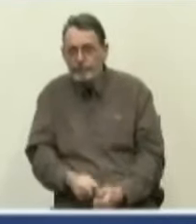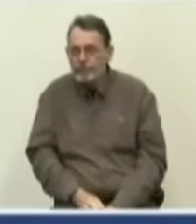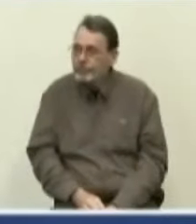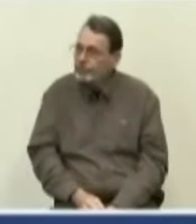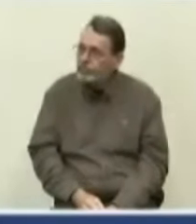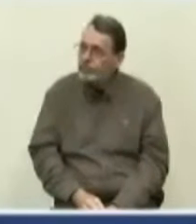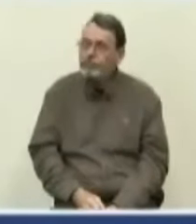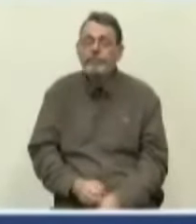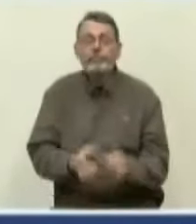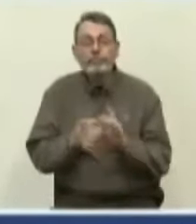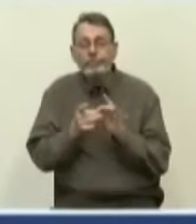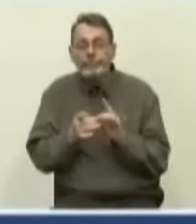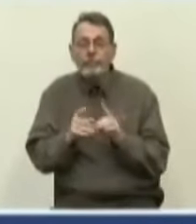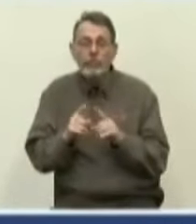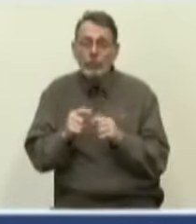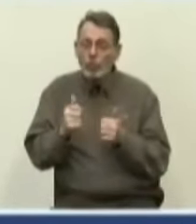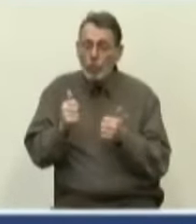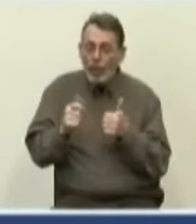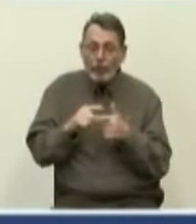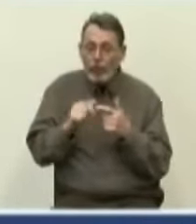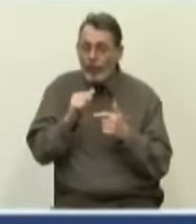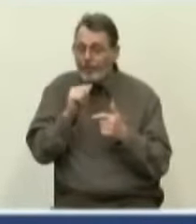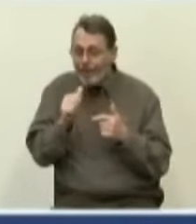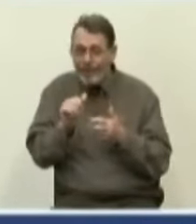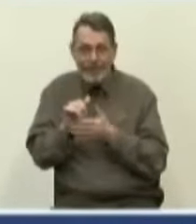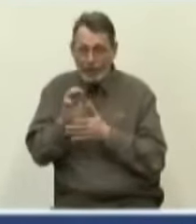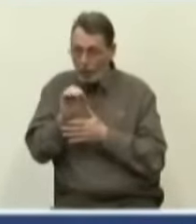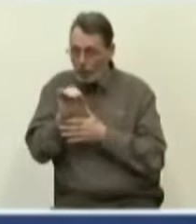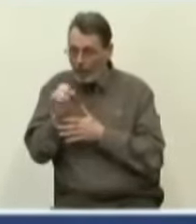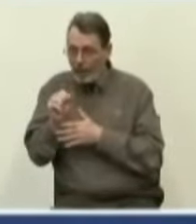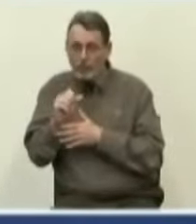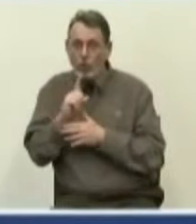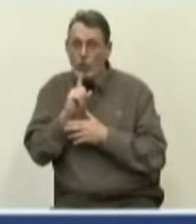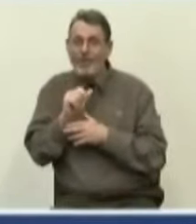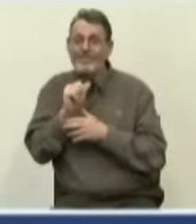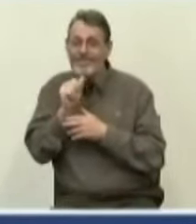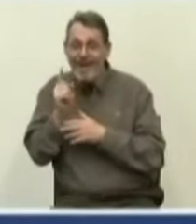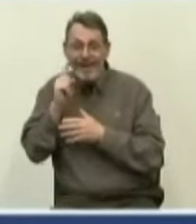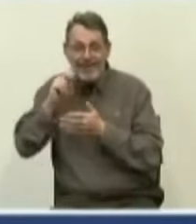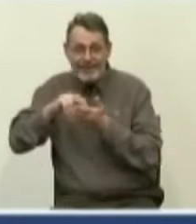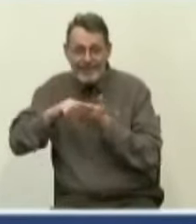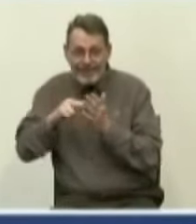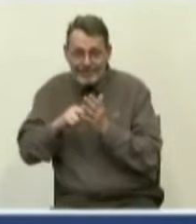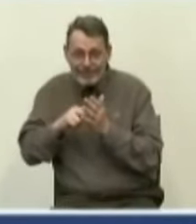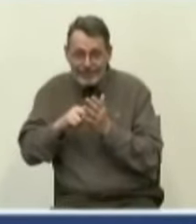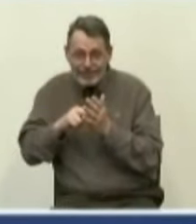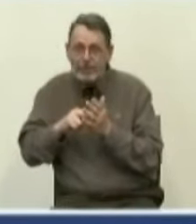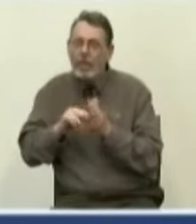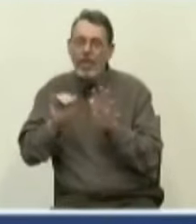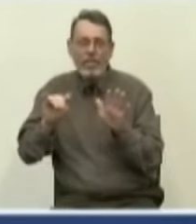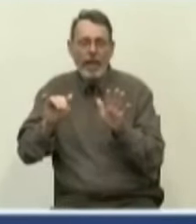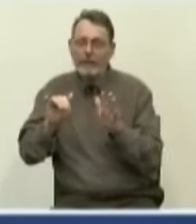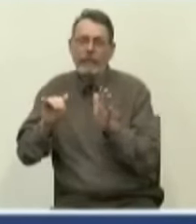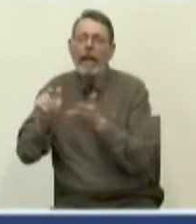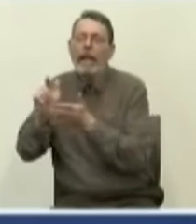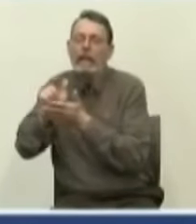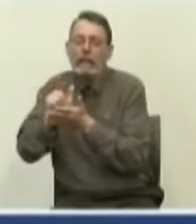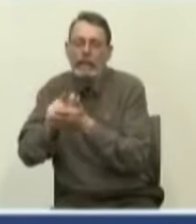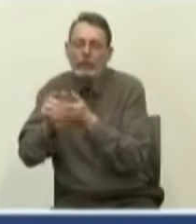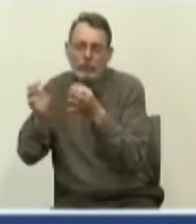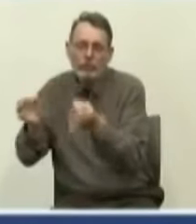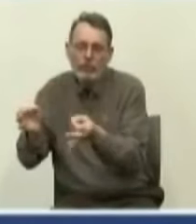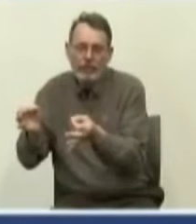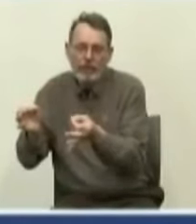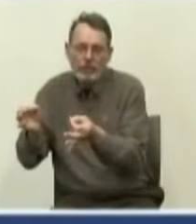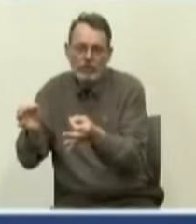As to the question of whether or not this officer-involved shooting was unintentional, that is a part of a legal determination to